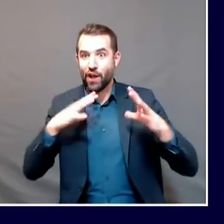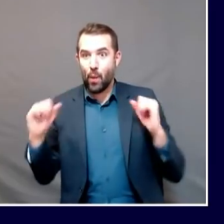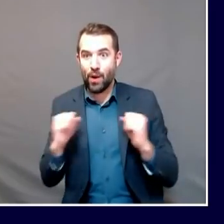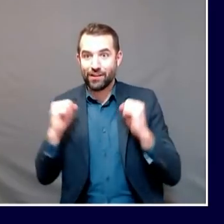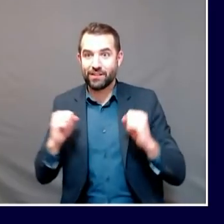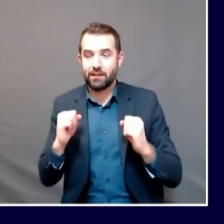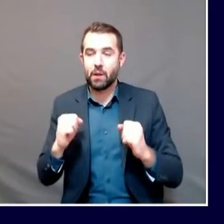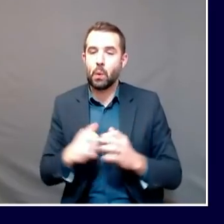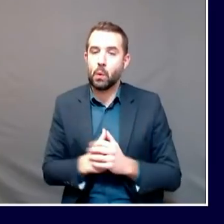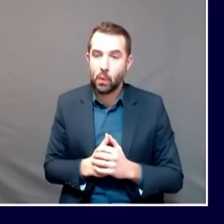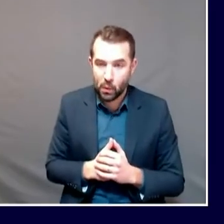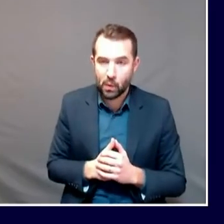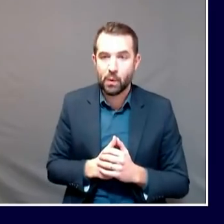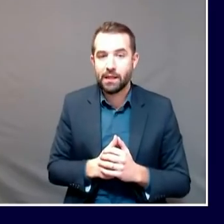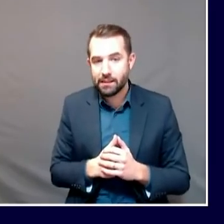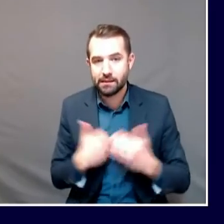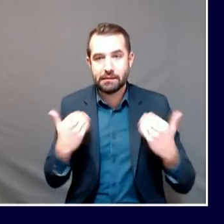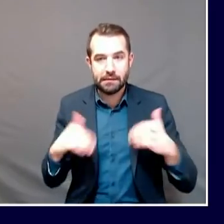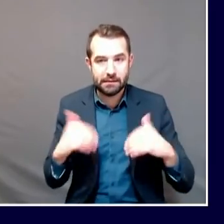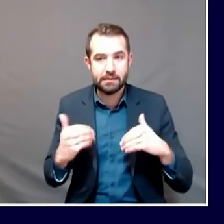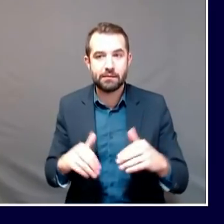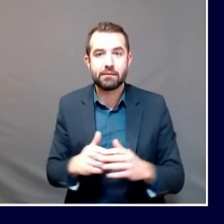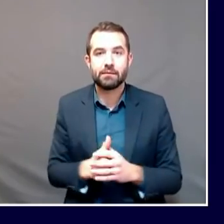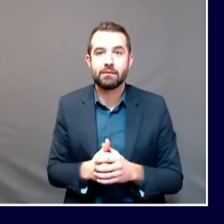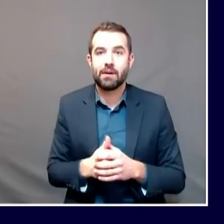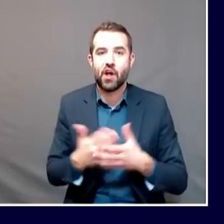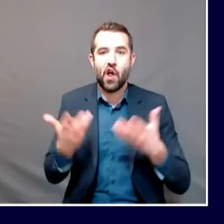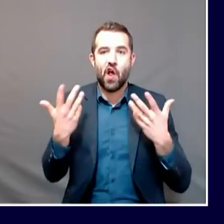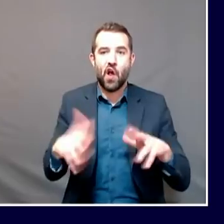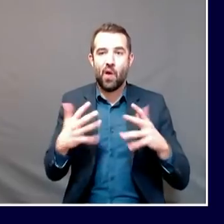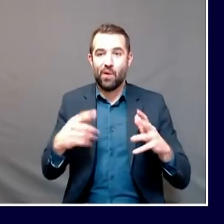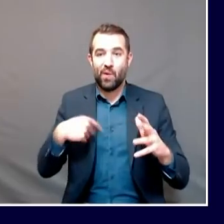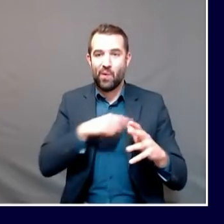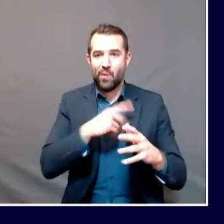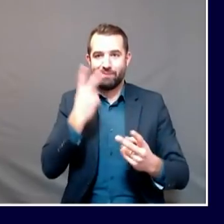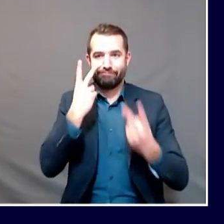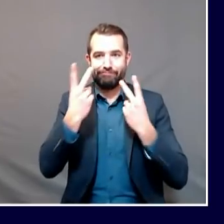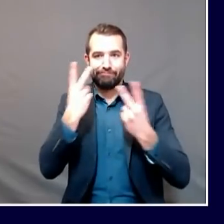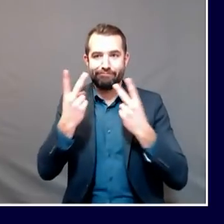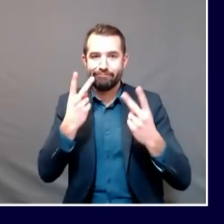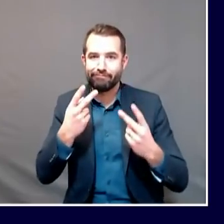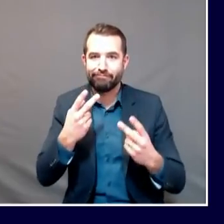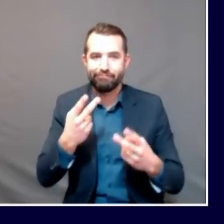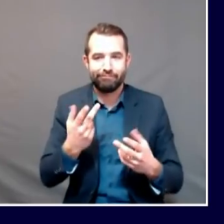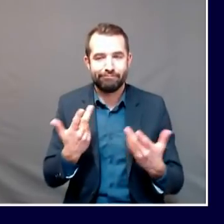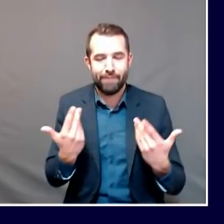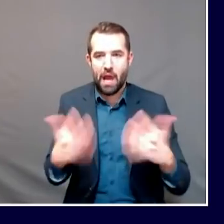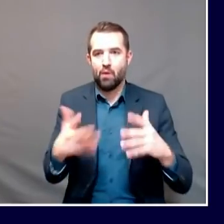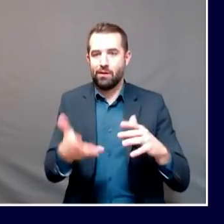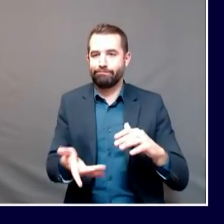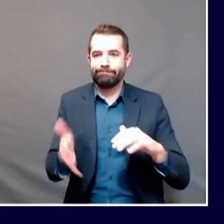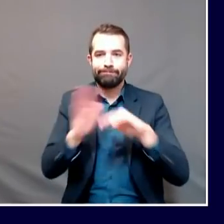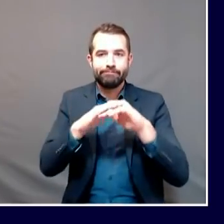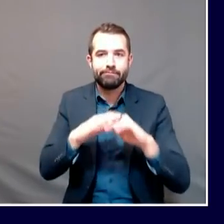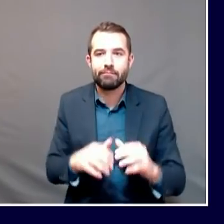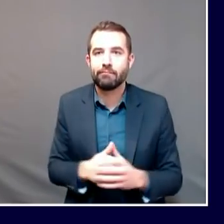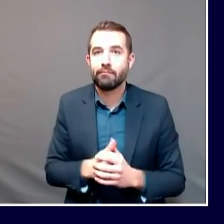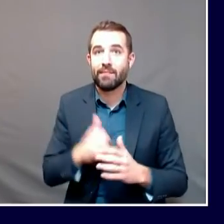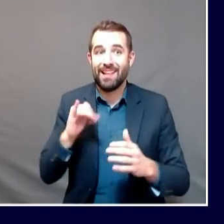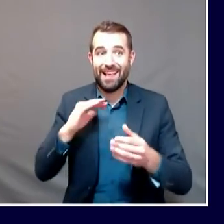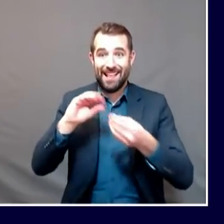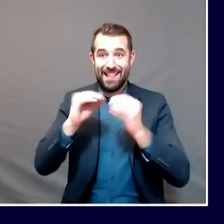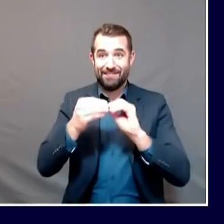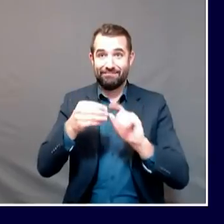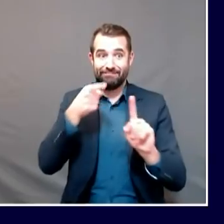as we've all seen with COVID, where you start dictates where you end up. If you go into